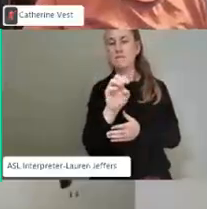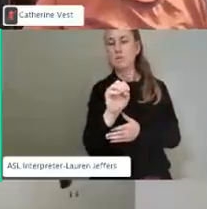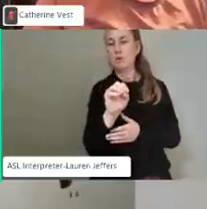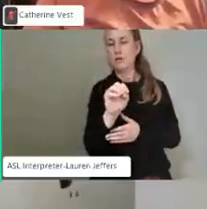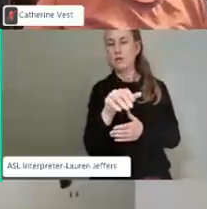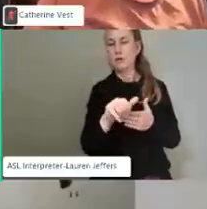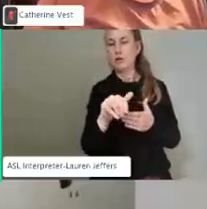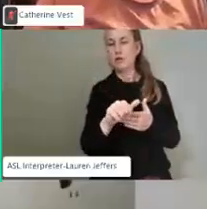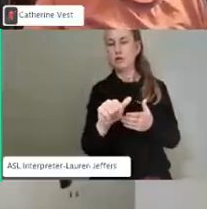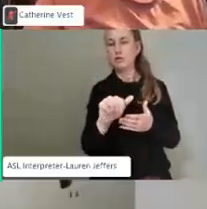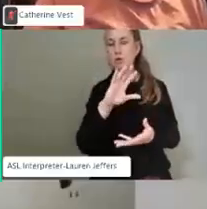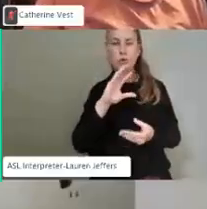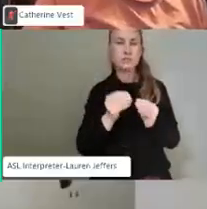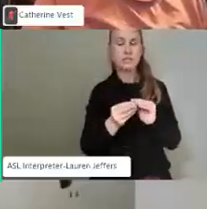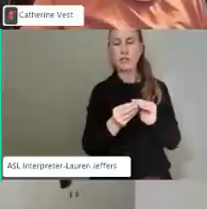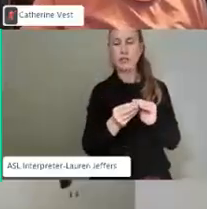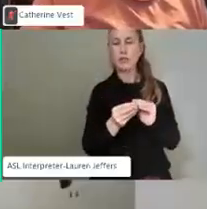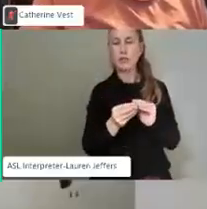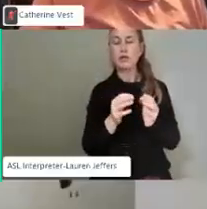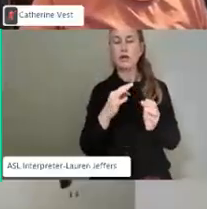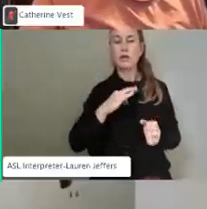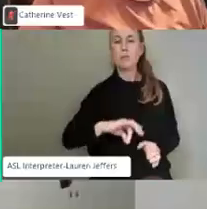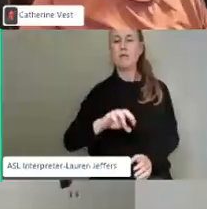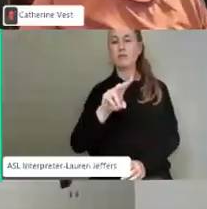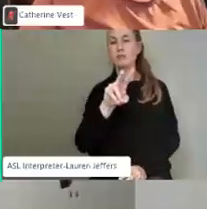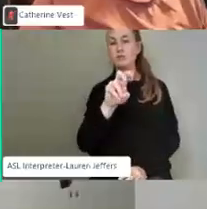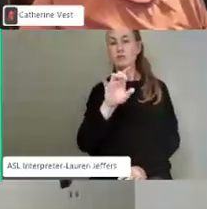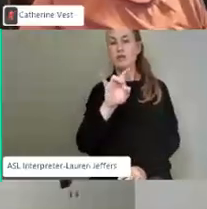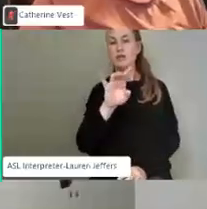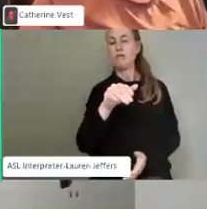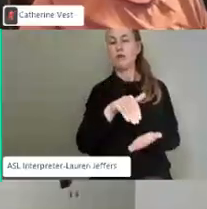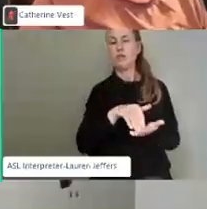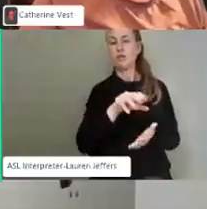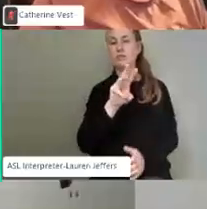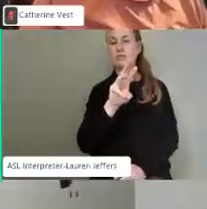$18,240, bringing our total gross profit to